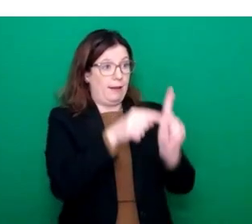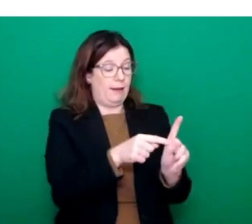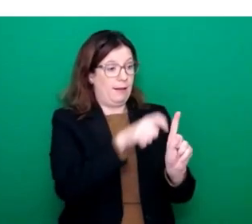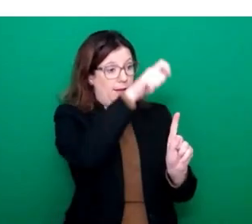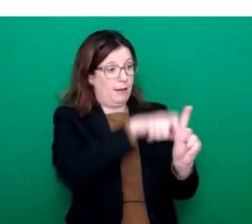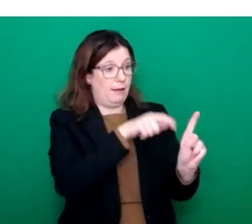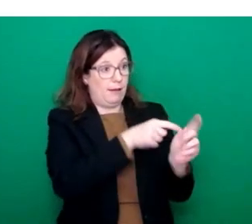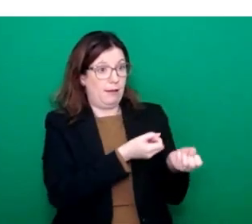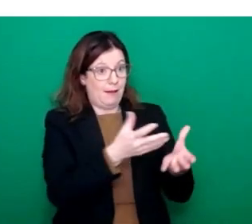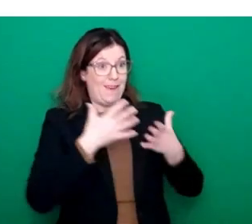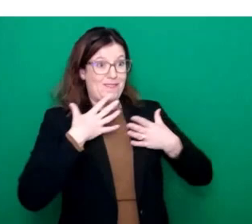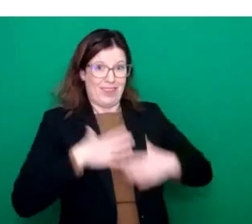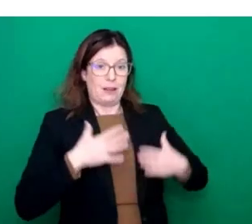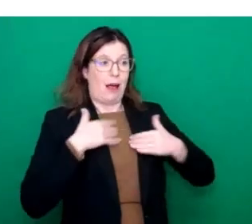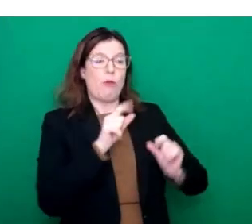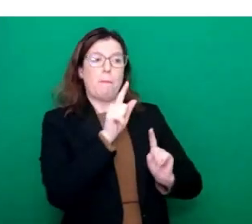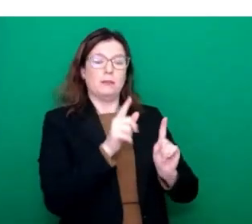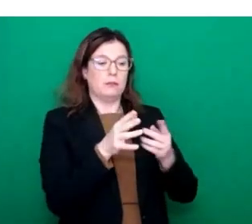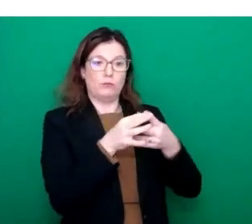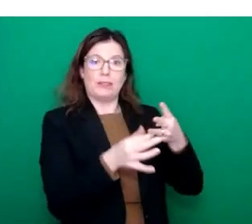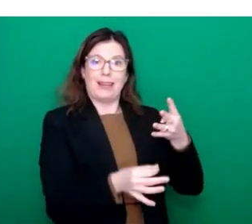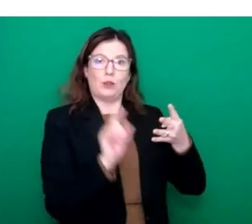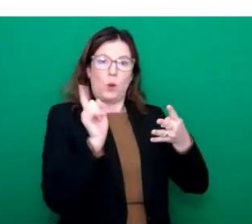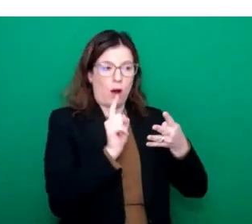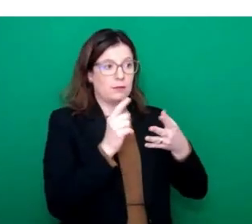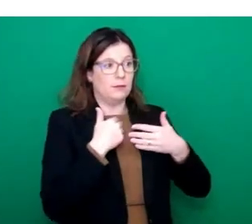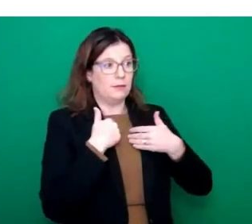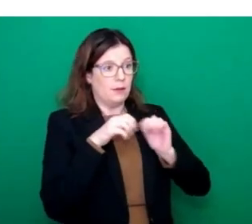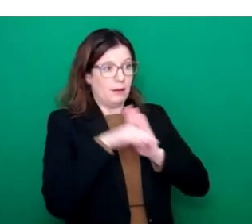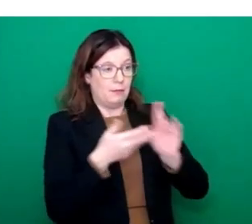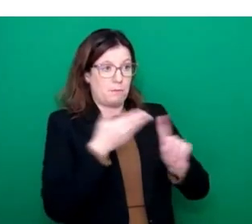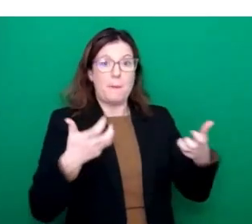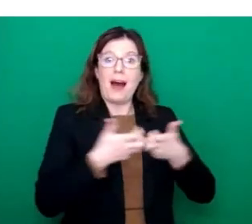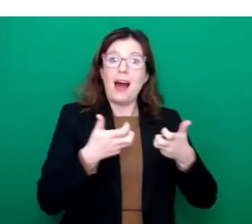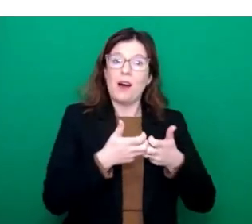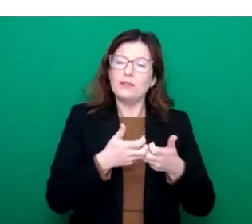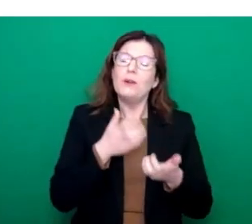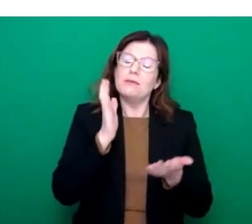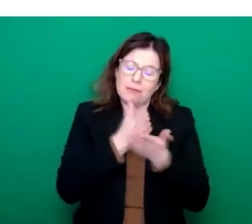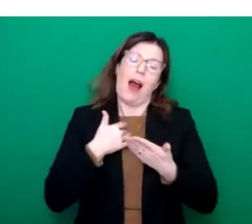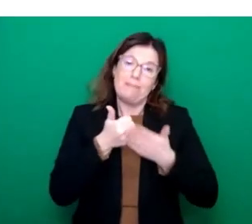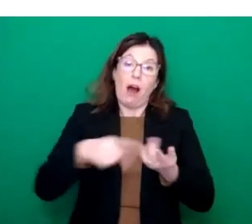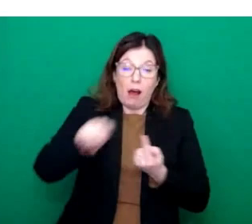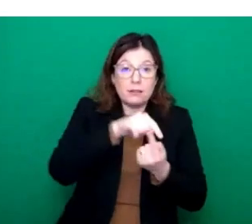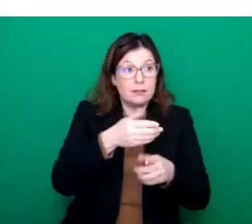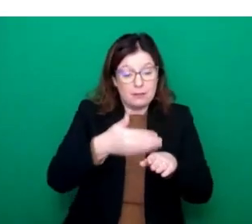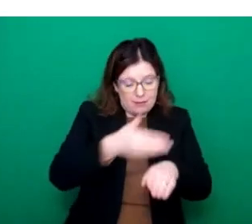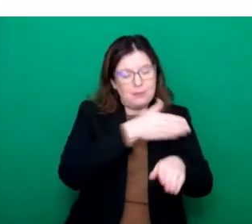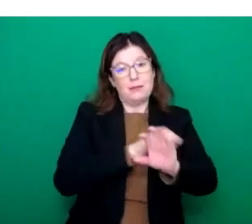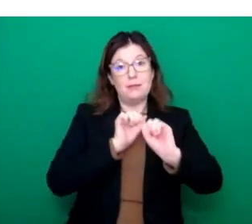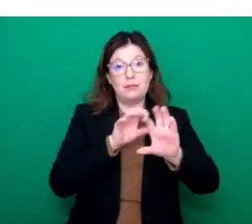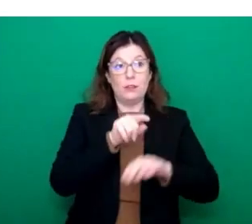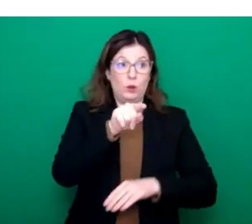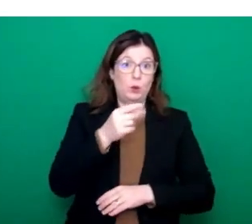into hospital. So speak to as many people as you can, make them aware of what your situation is, what the history of your presentations has